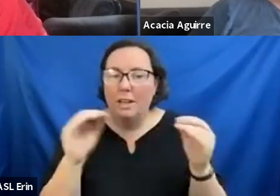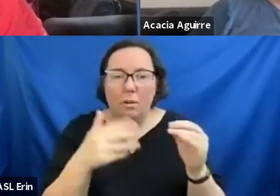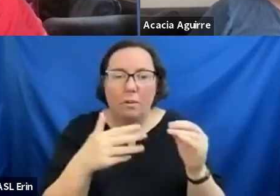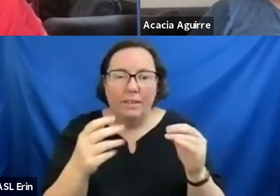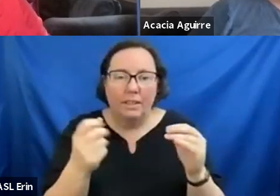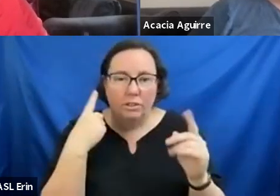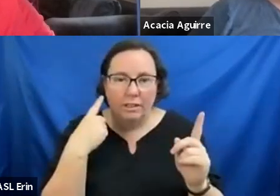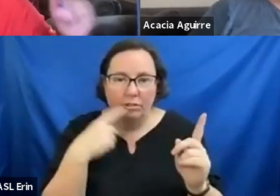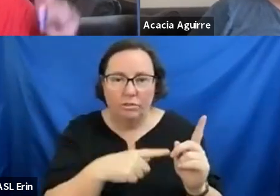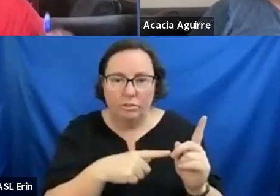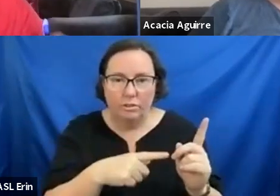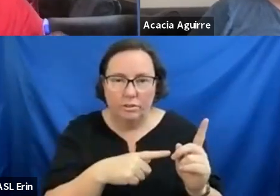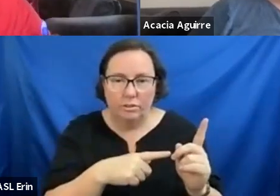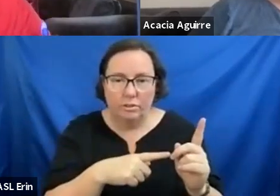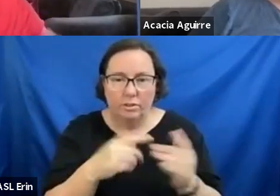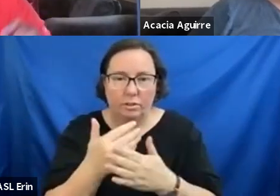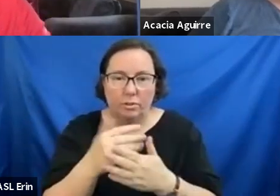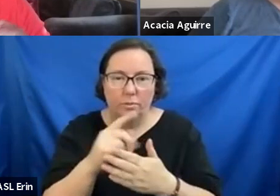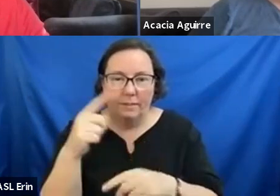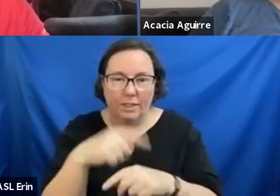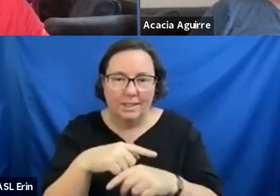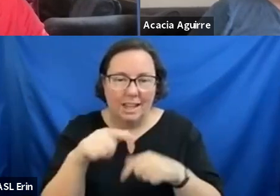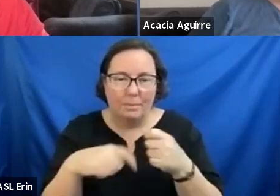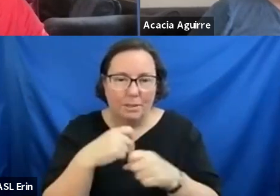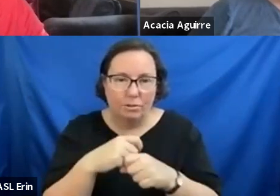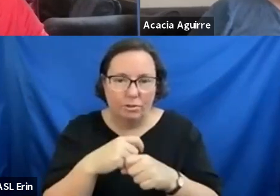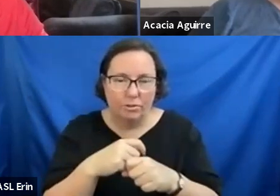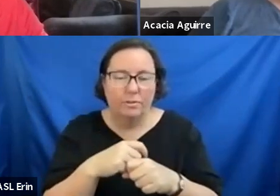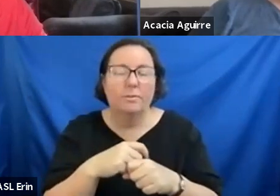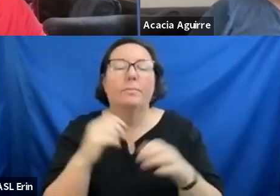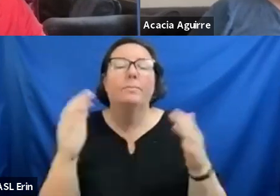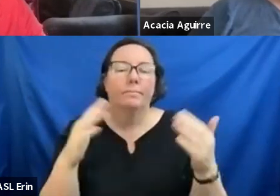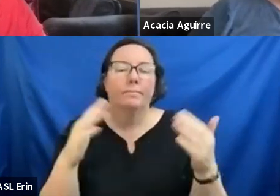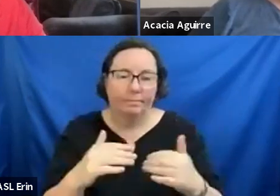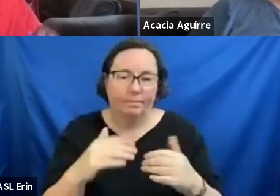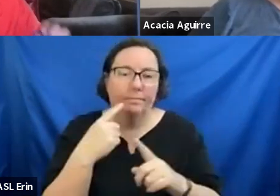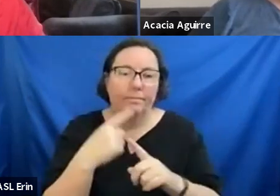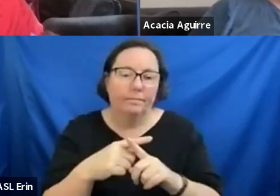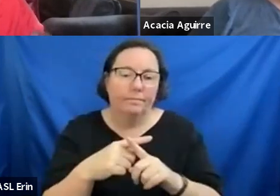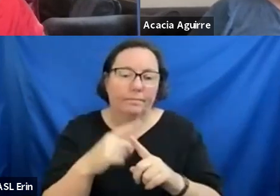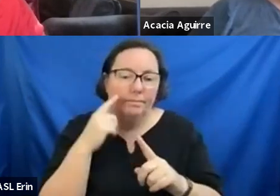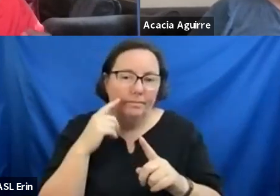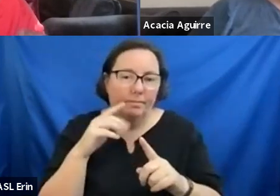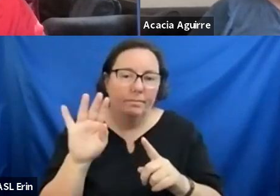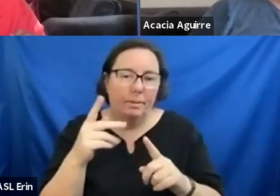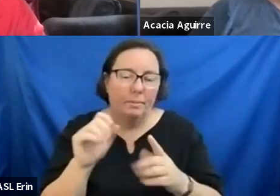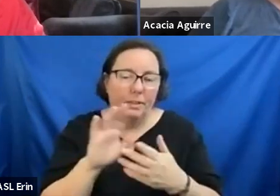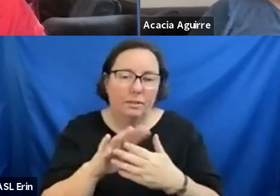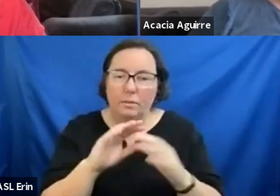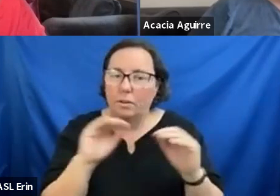invitations, BPS schools with no invitations. And then I think I also heard BPS schools with